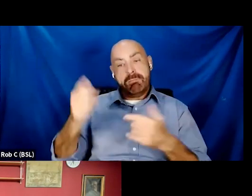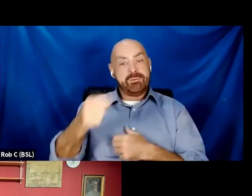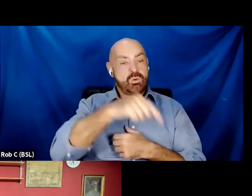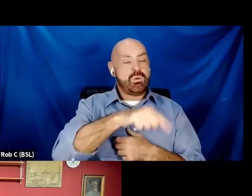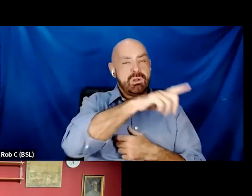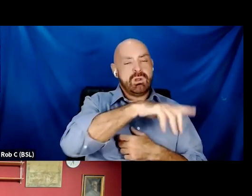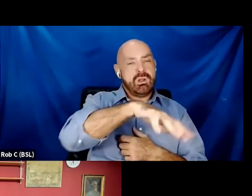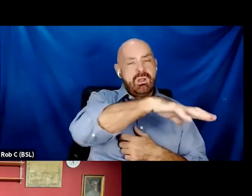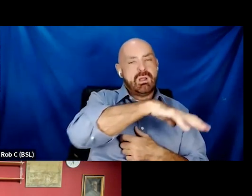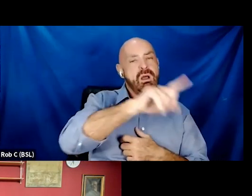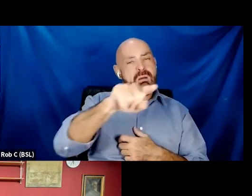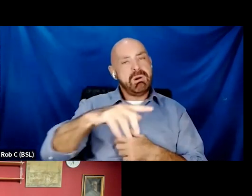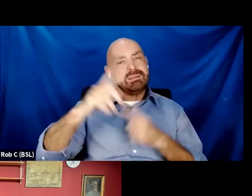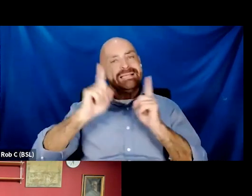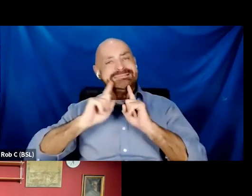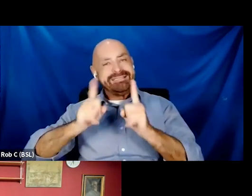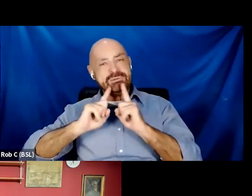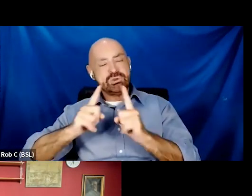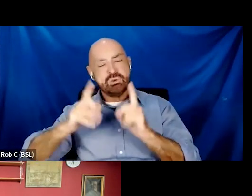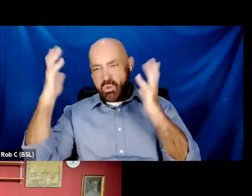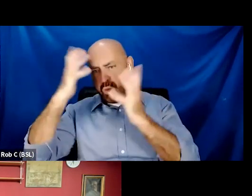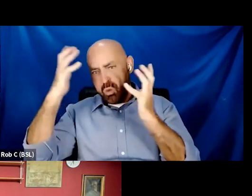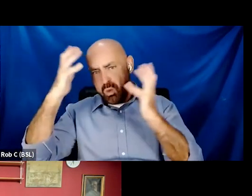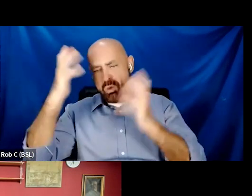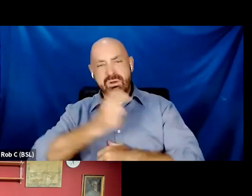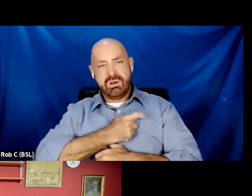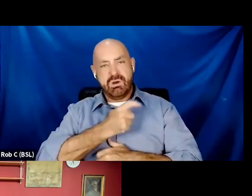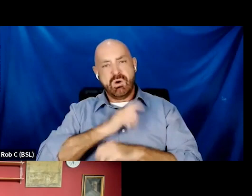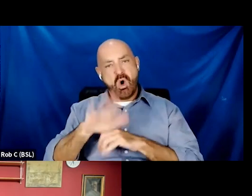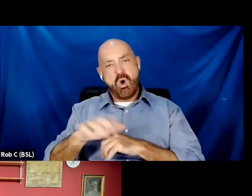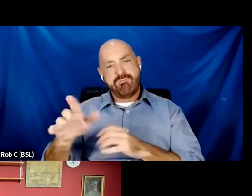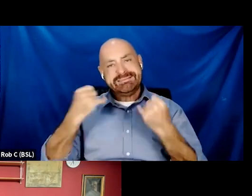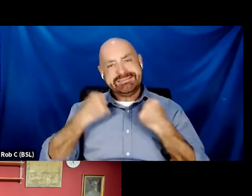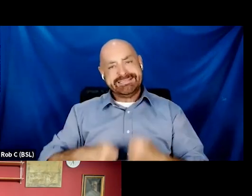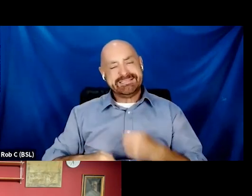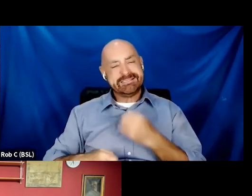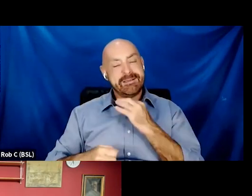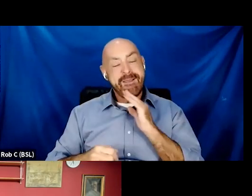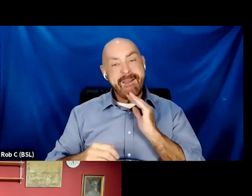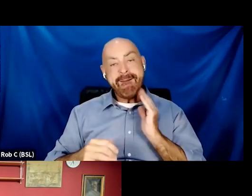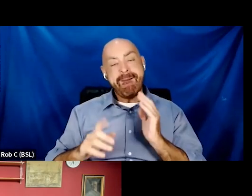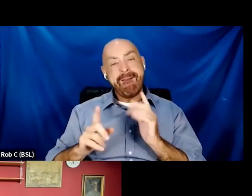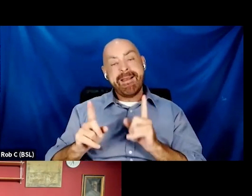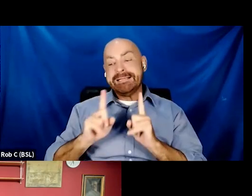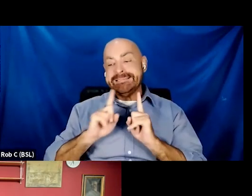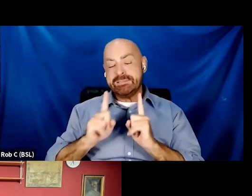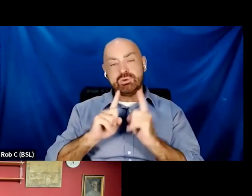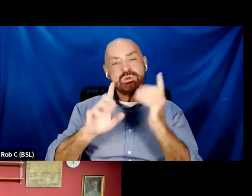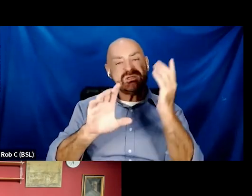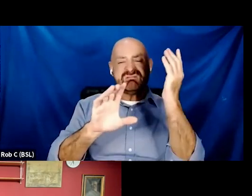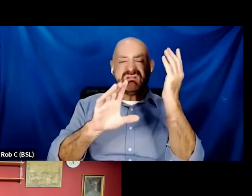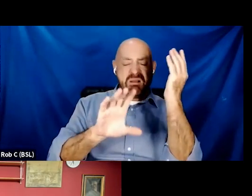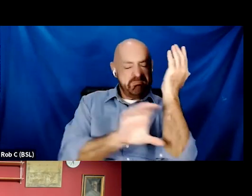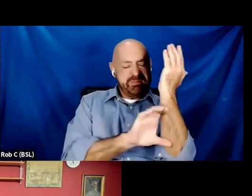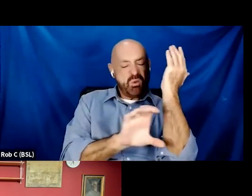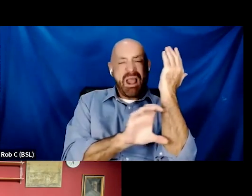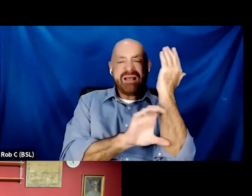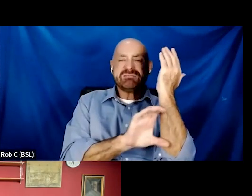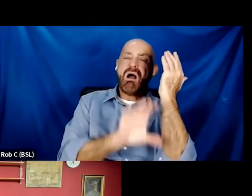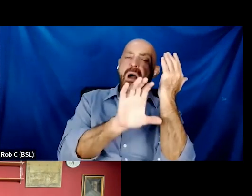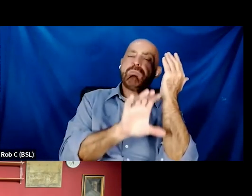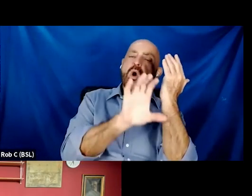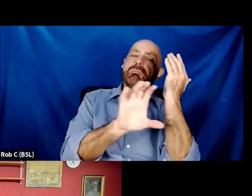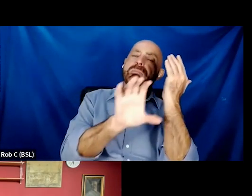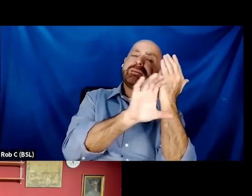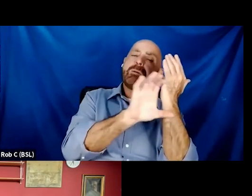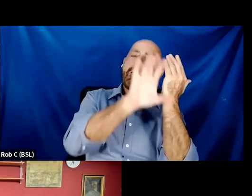very concerned about the disease. And what you had with teachers was a middle class, upper middle class occupation.